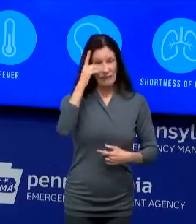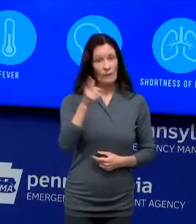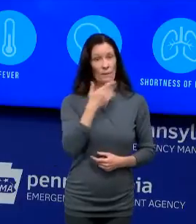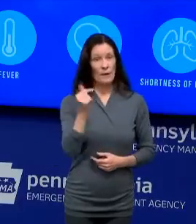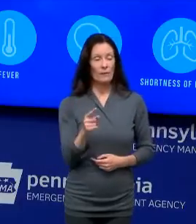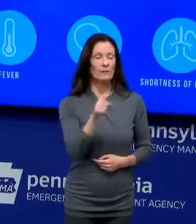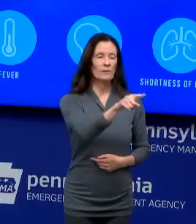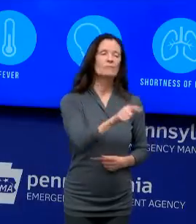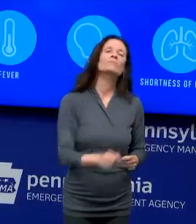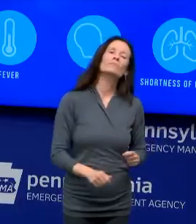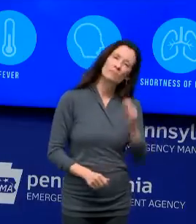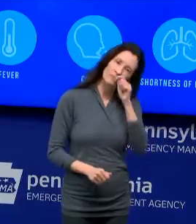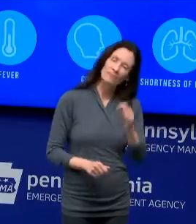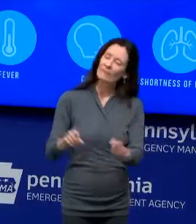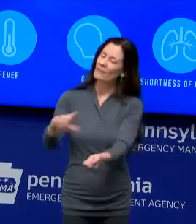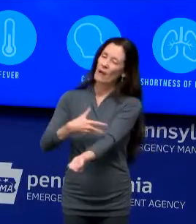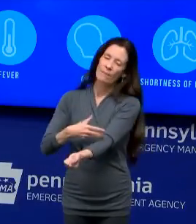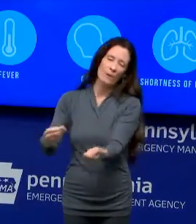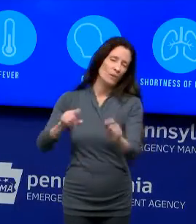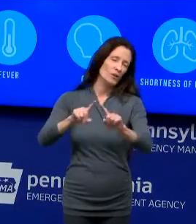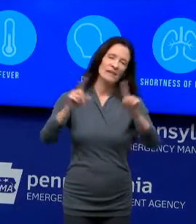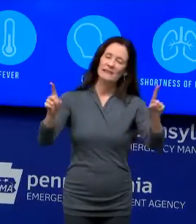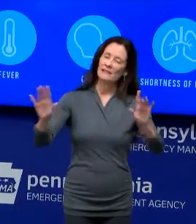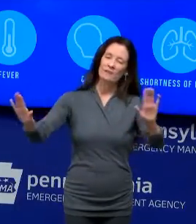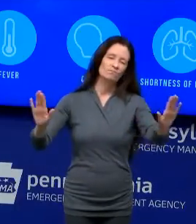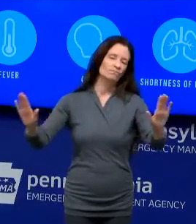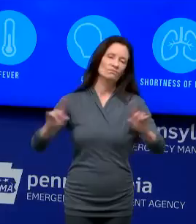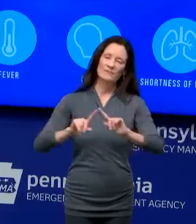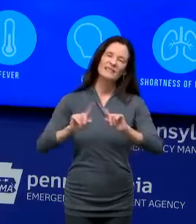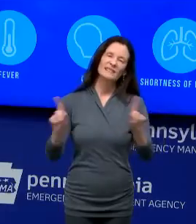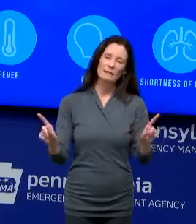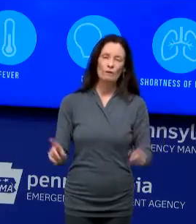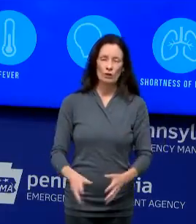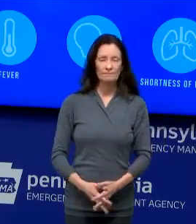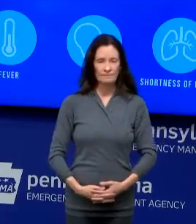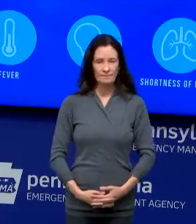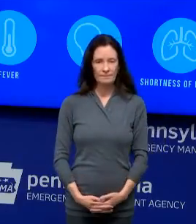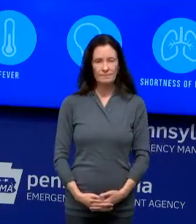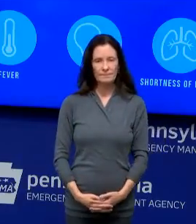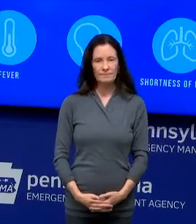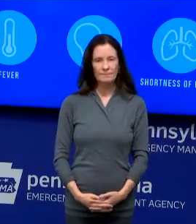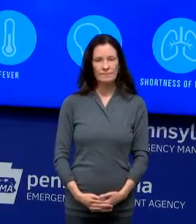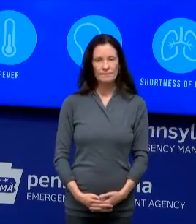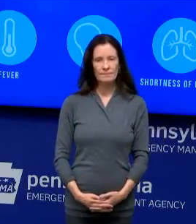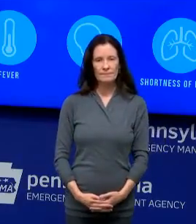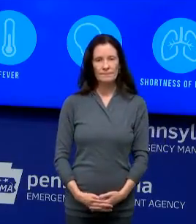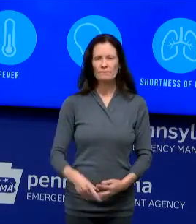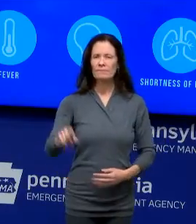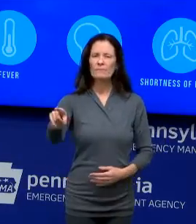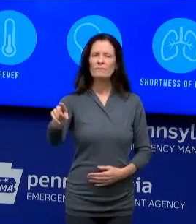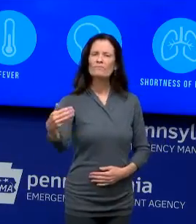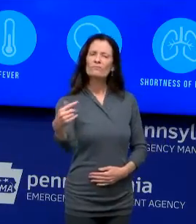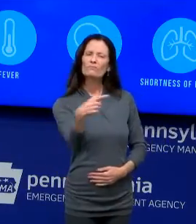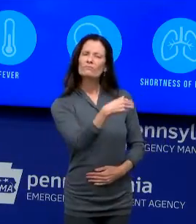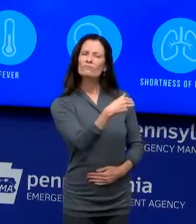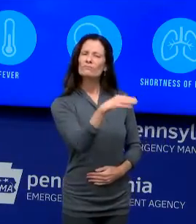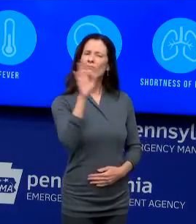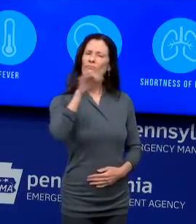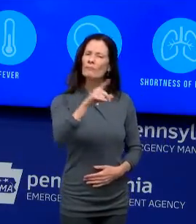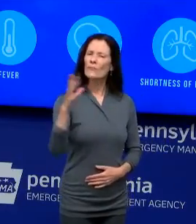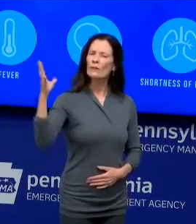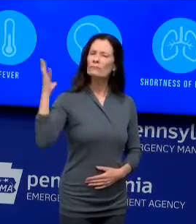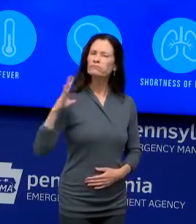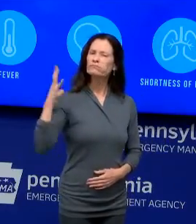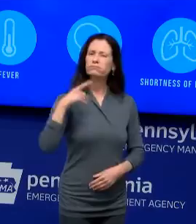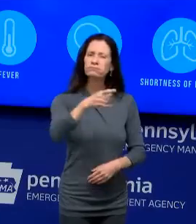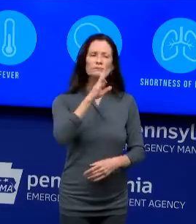samples. From WJAC, Dr. Levine, you had said that county-by-county negative test data was not useful from